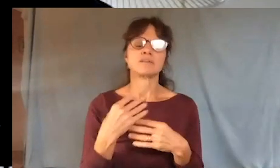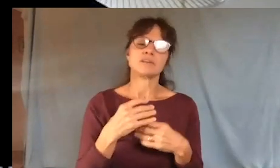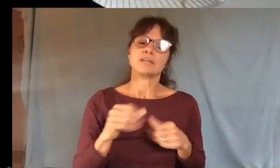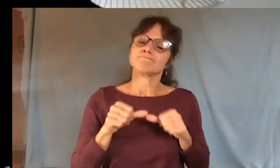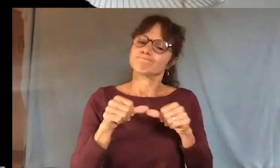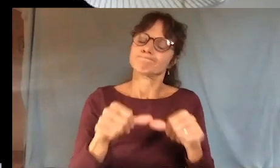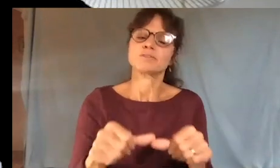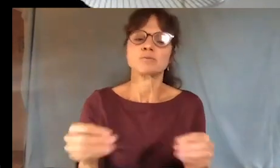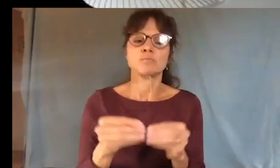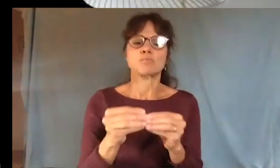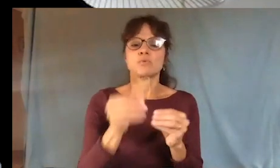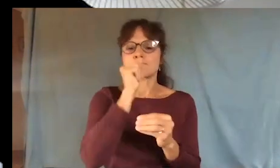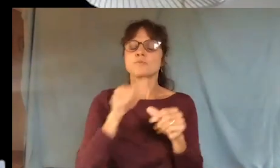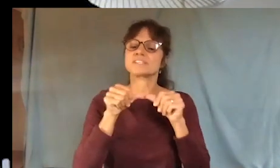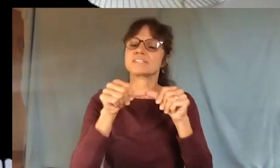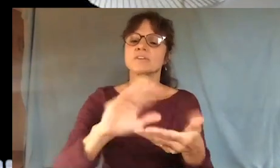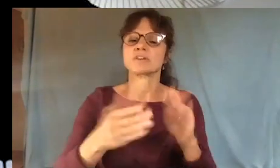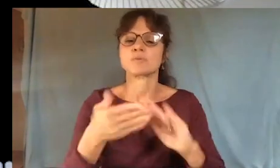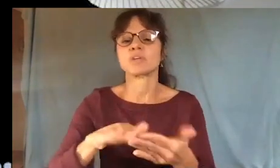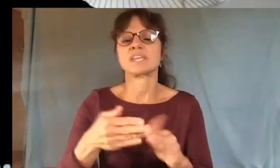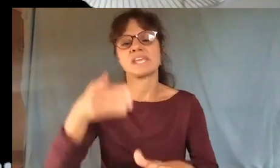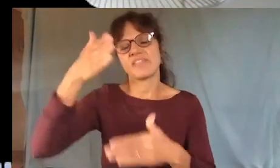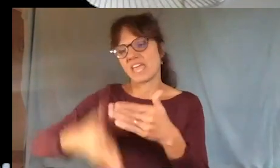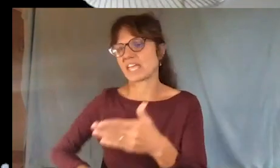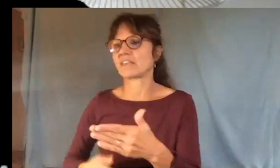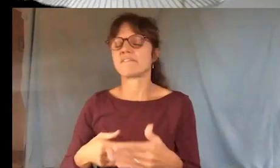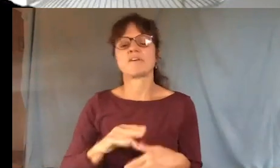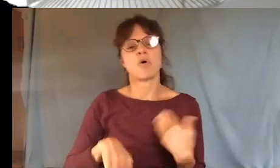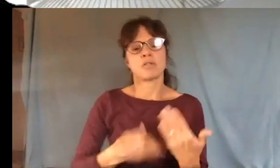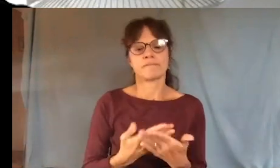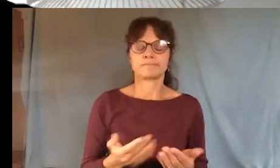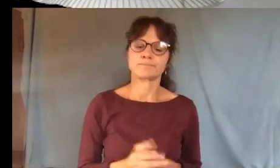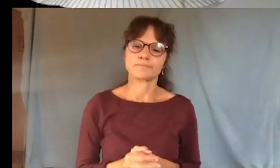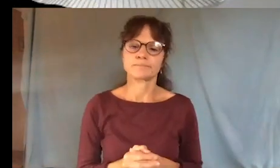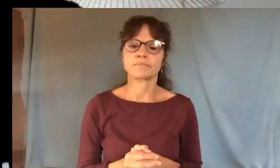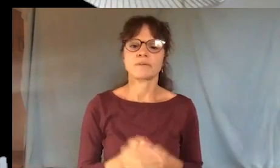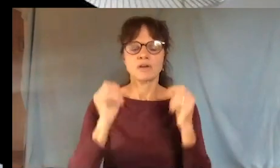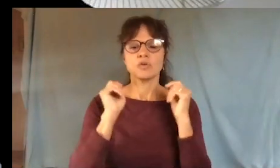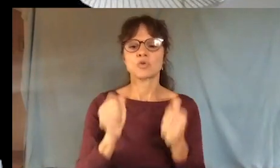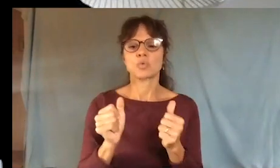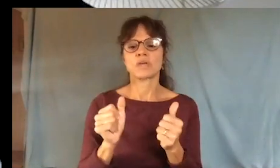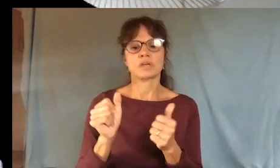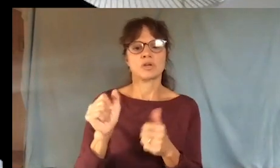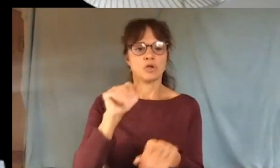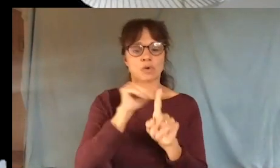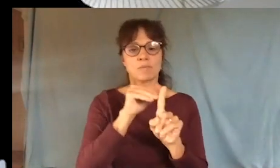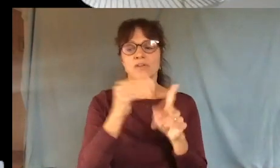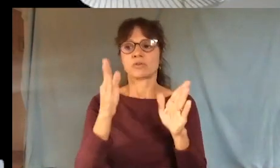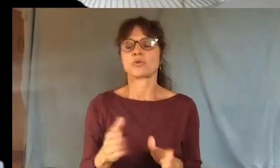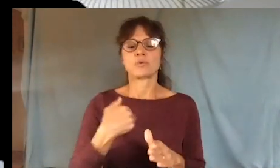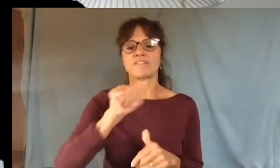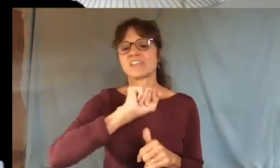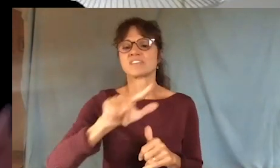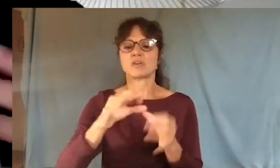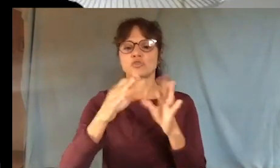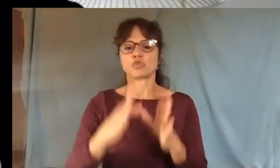resilient community on the other end. Just a few quick reminders for our presenters today. We do have ASL interpreters,